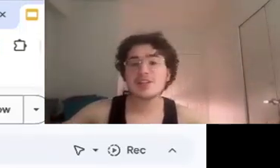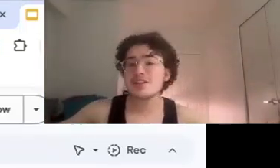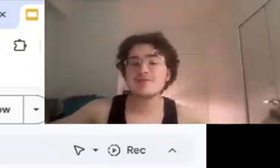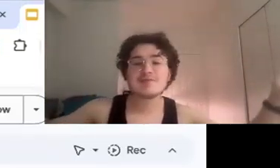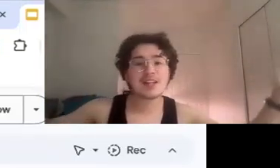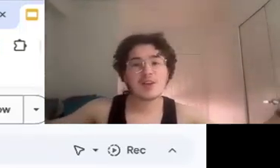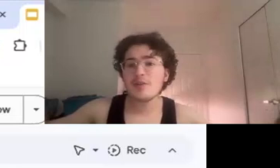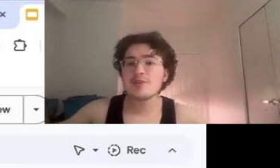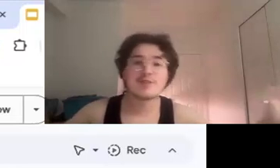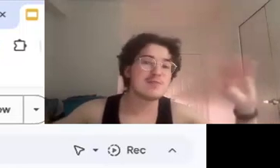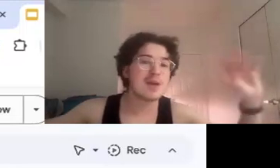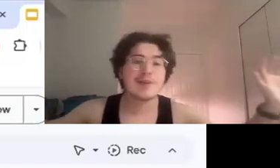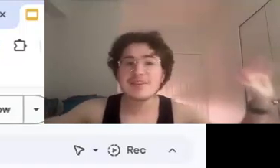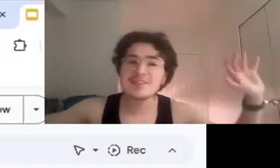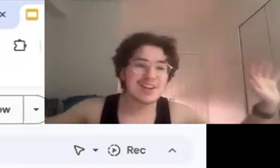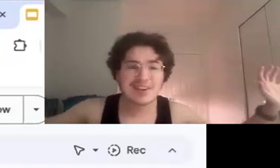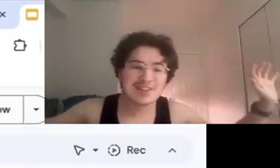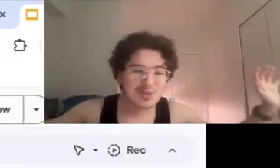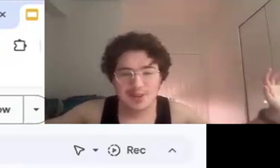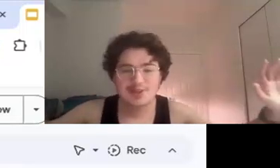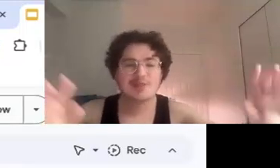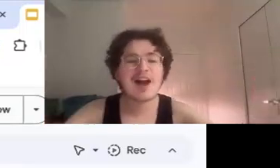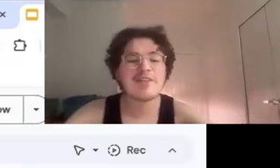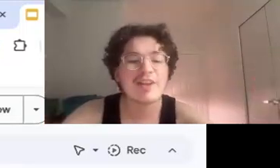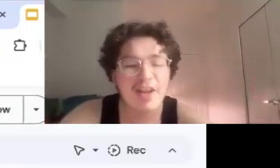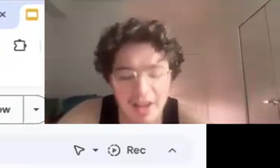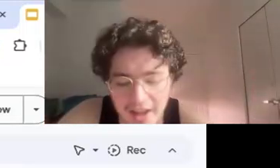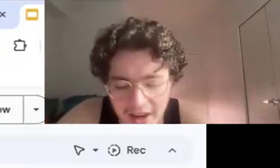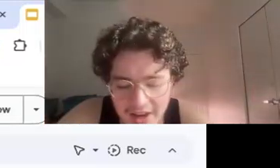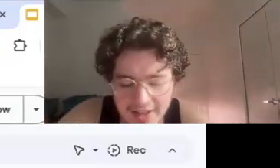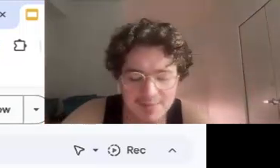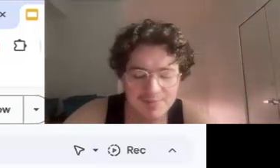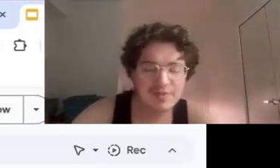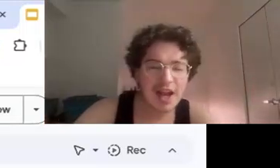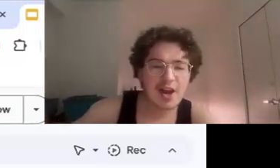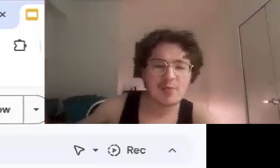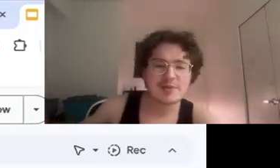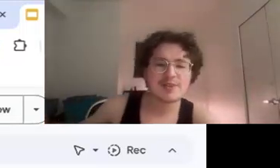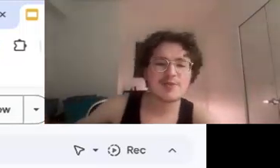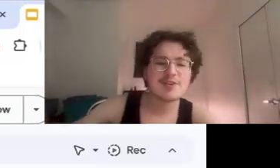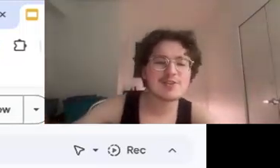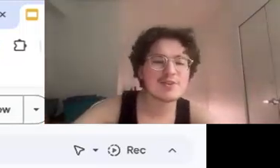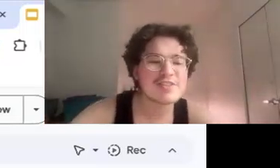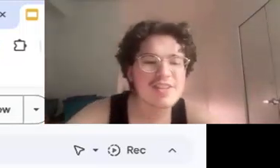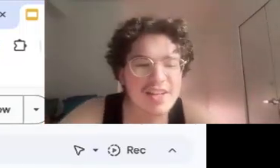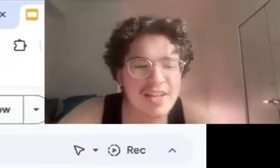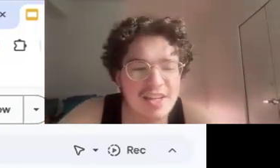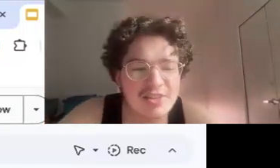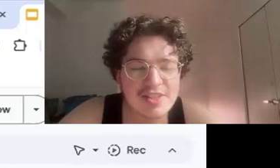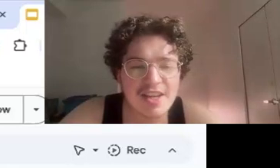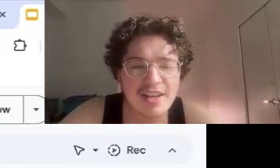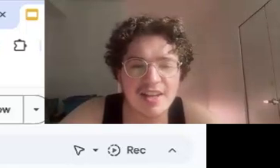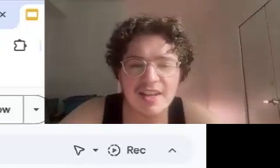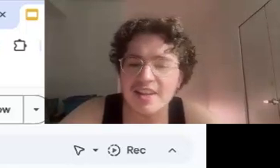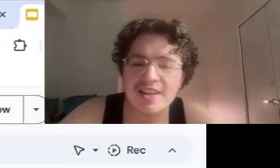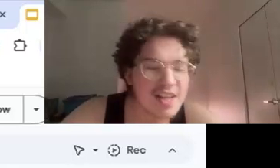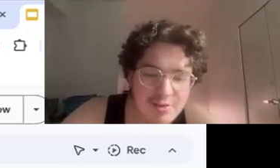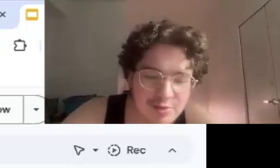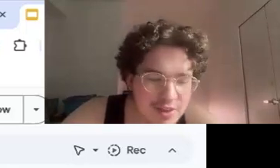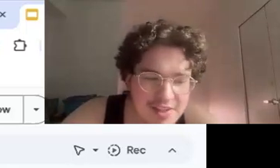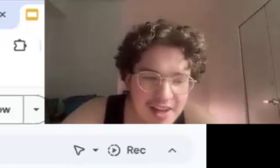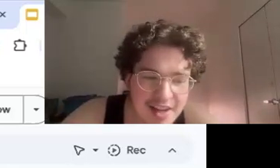I'm like alluding to here. I just had that conversation about this coverage. I'm familiar with the